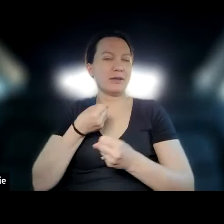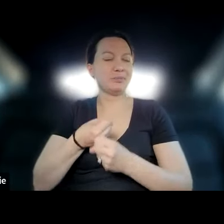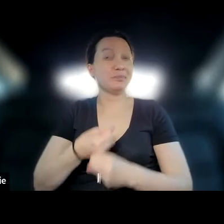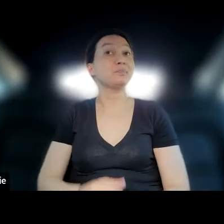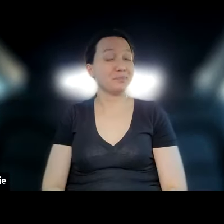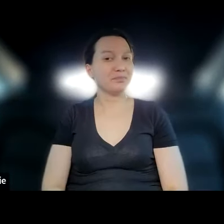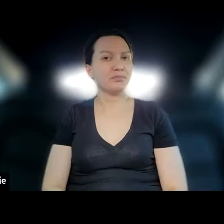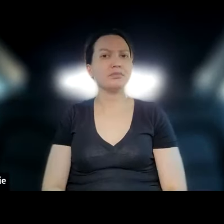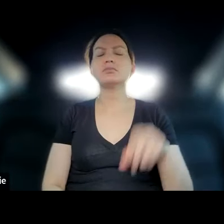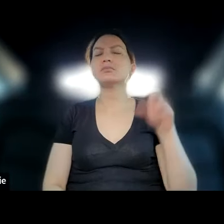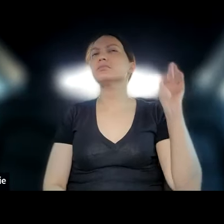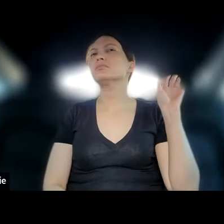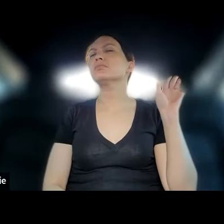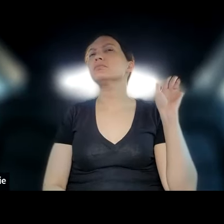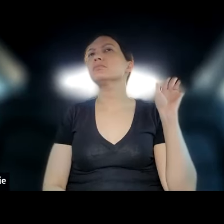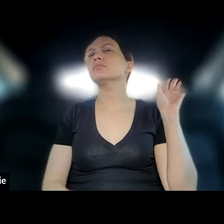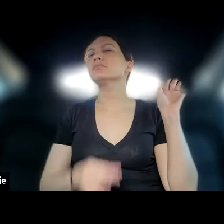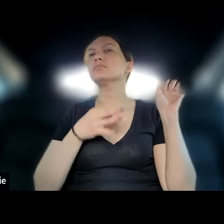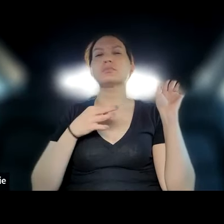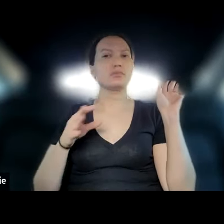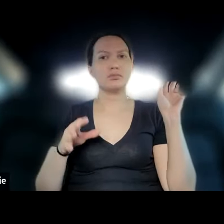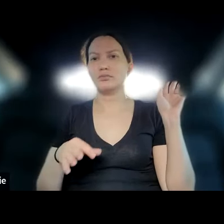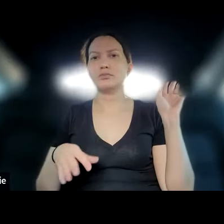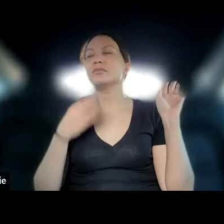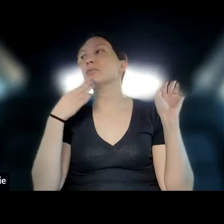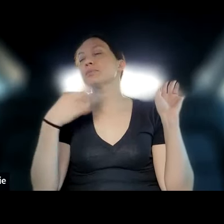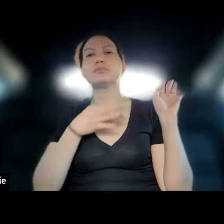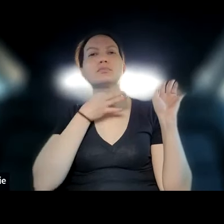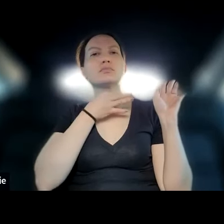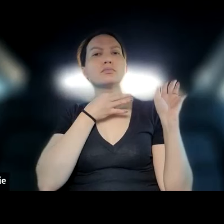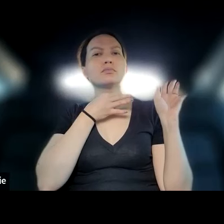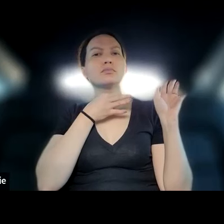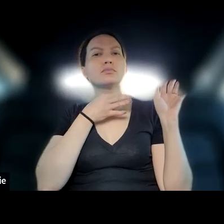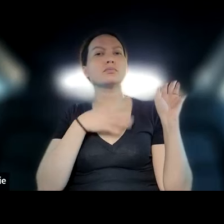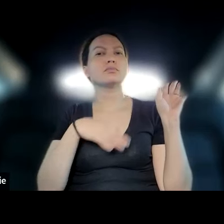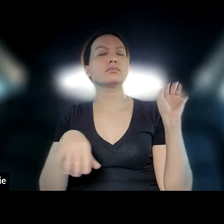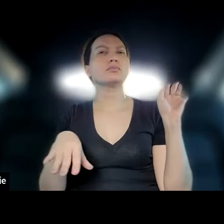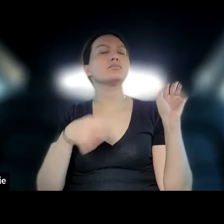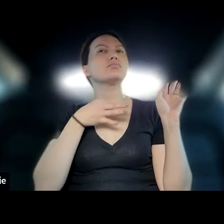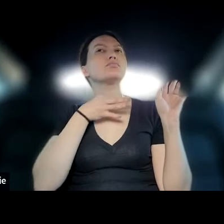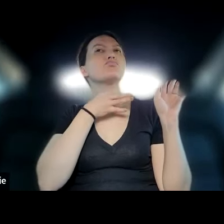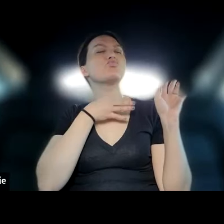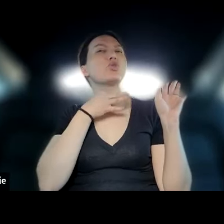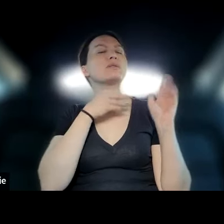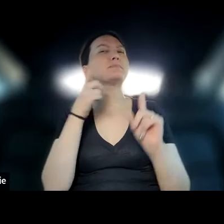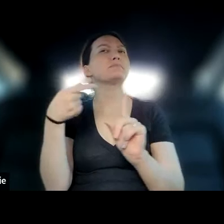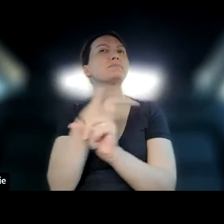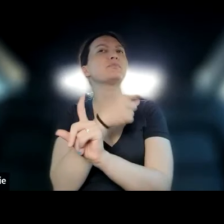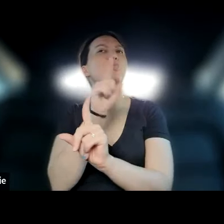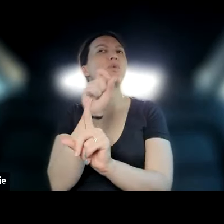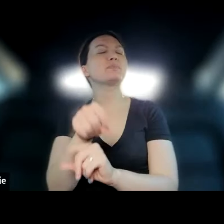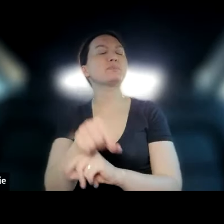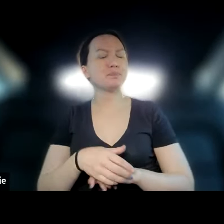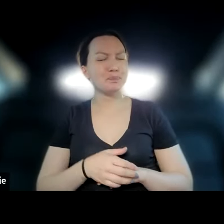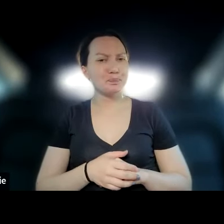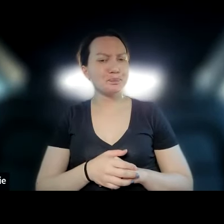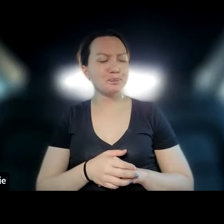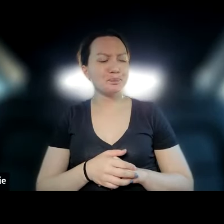I I appreciate it. Thank you. Thank you. I have a curious question,